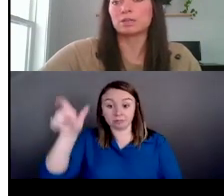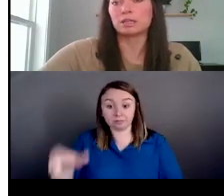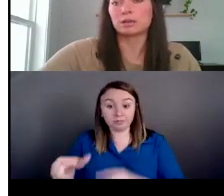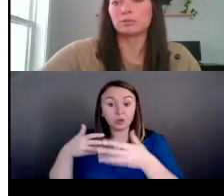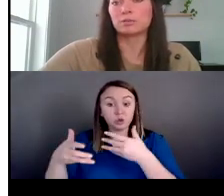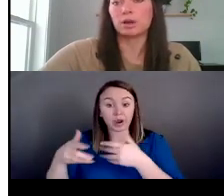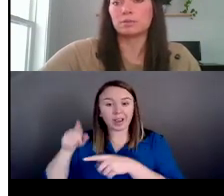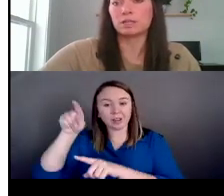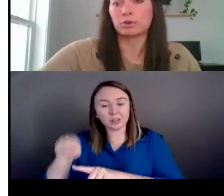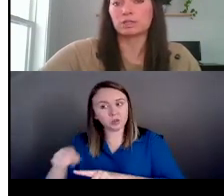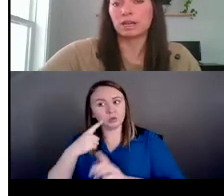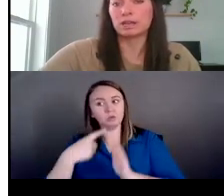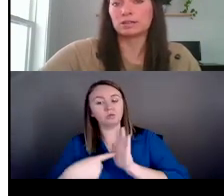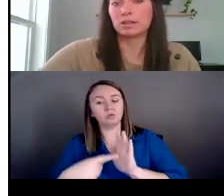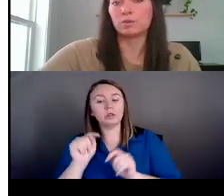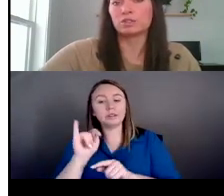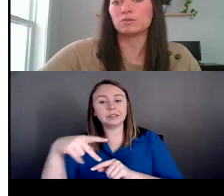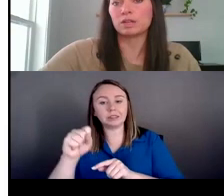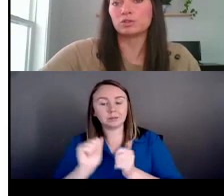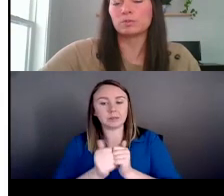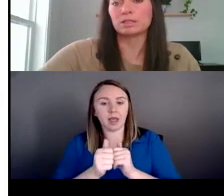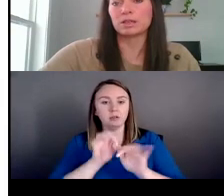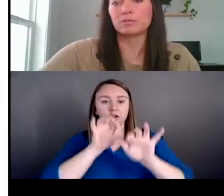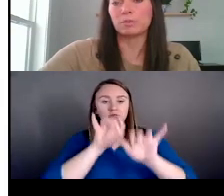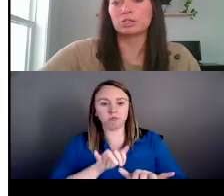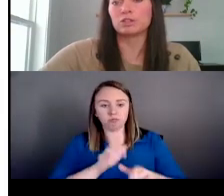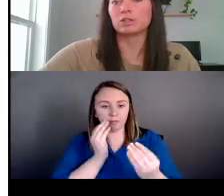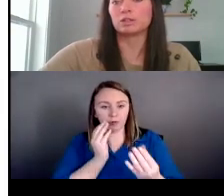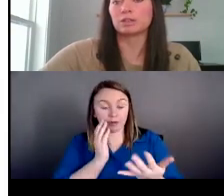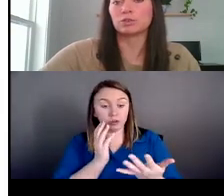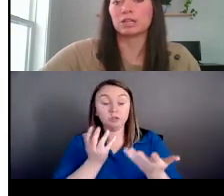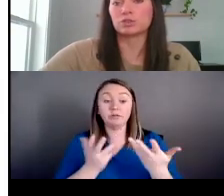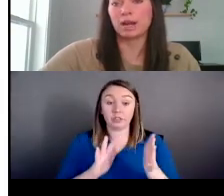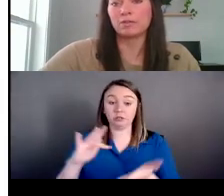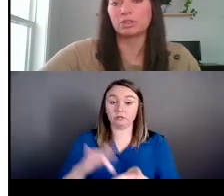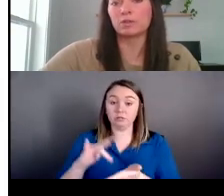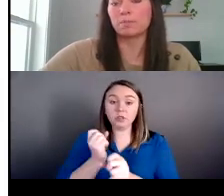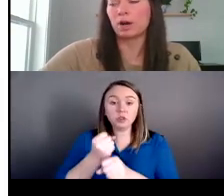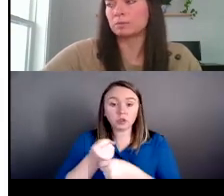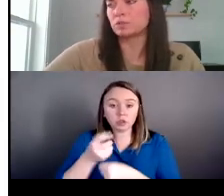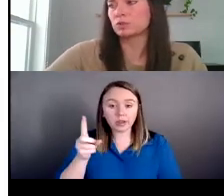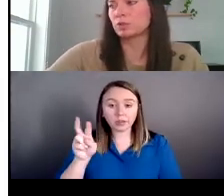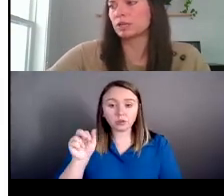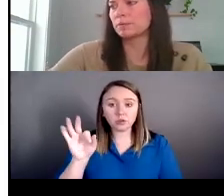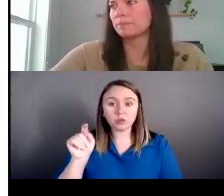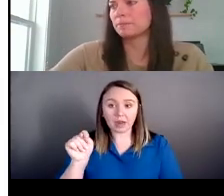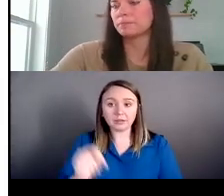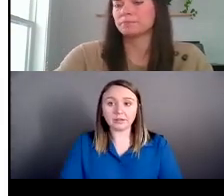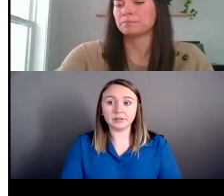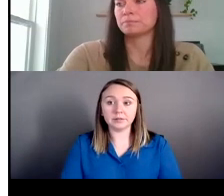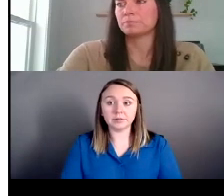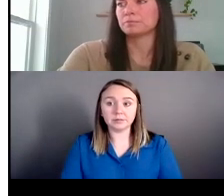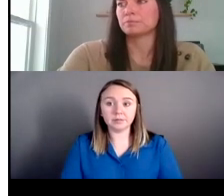submit a missing person case. And then once you've entered your basic information, you can click Create Draft on the bottom of the screen.